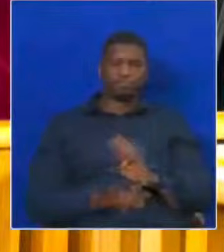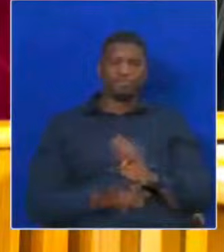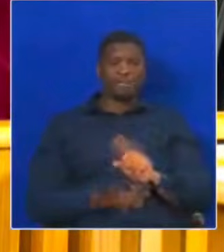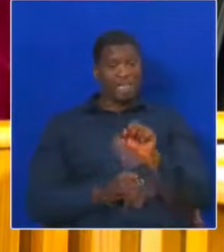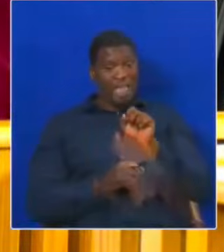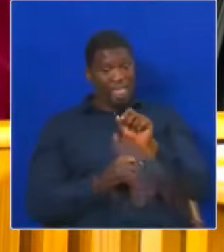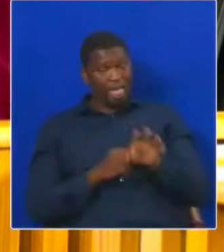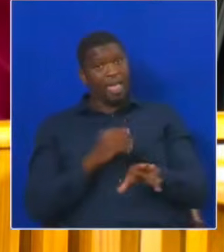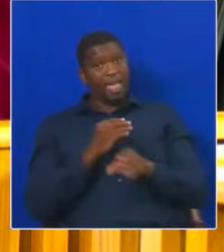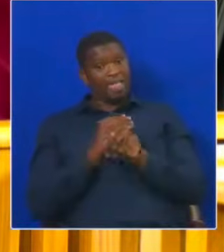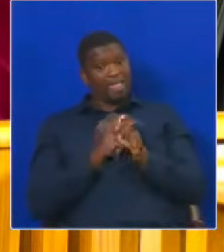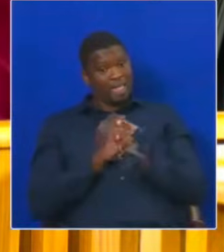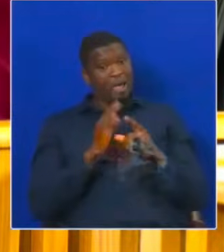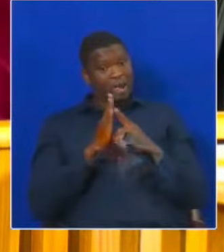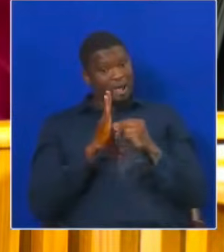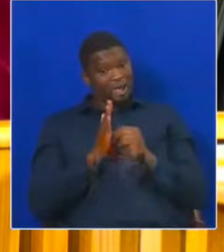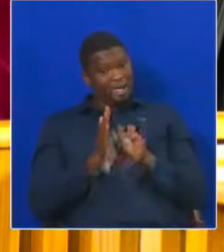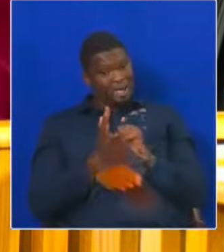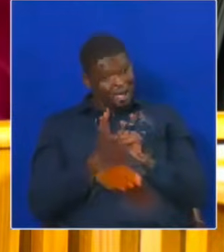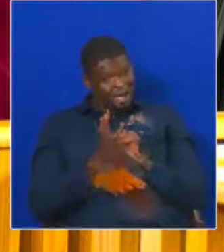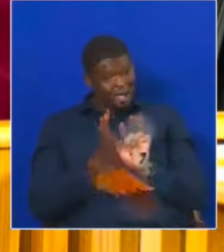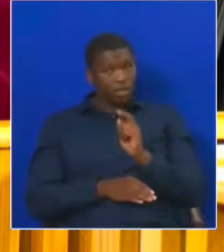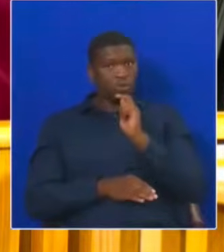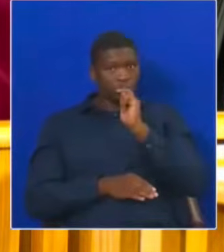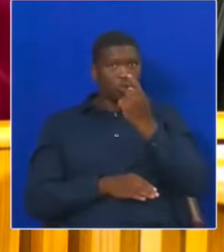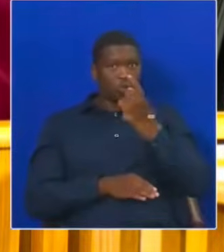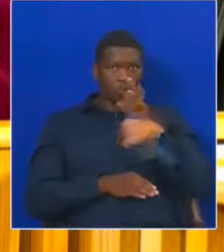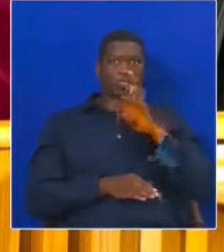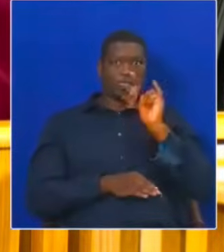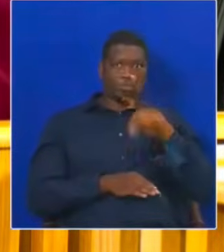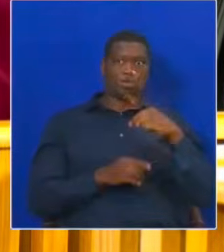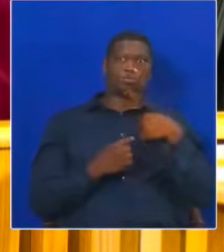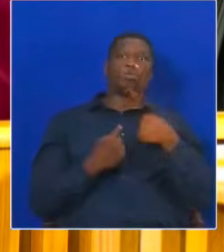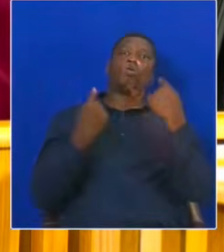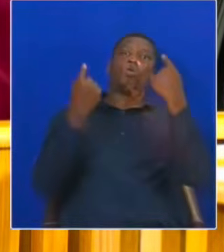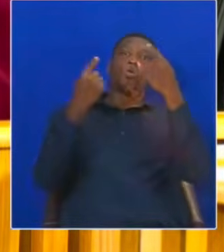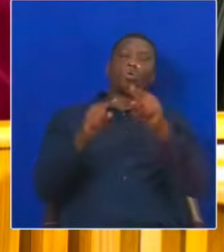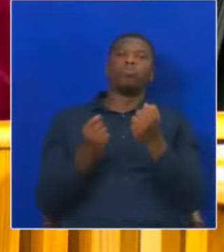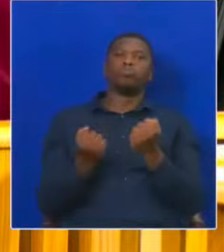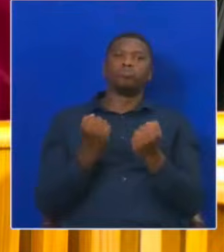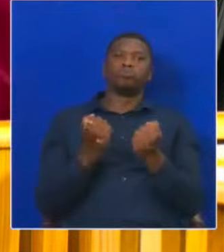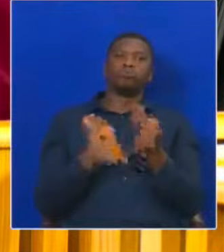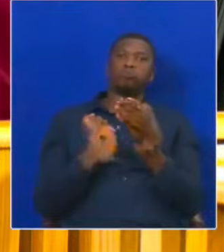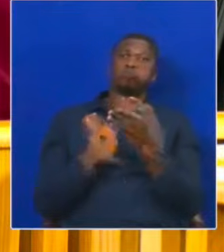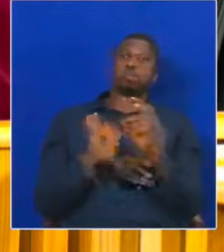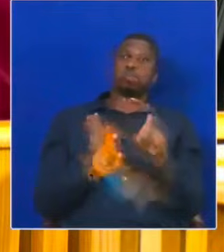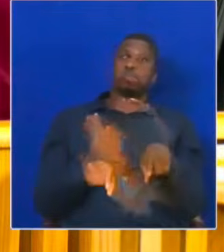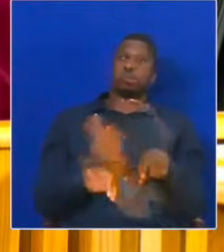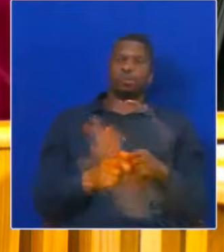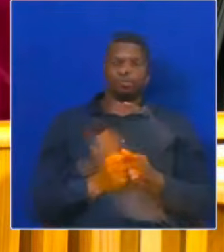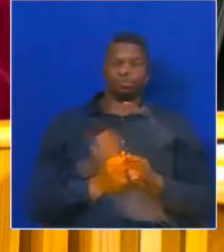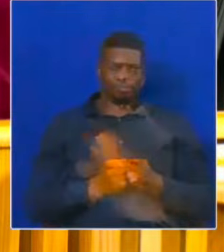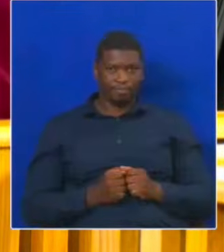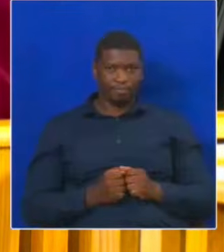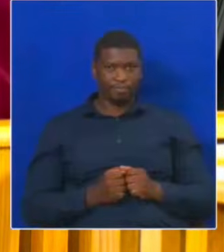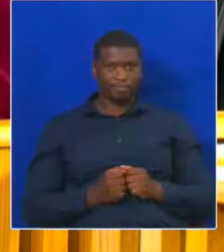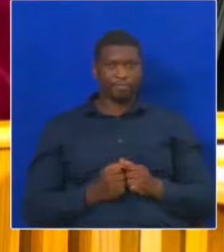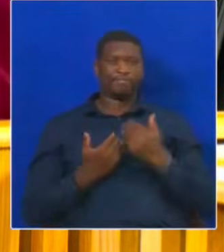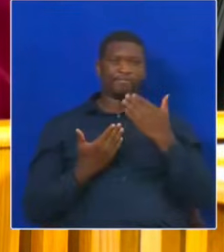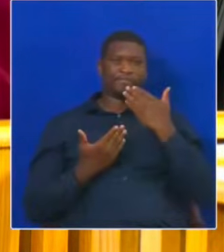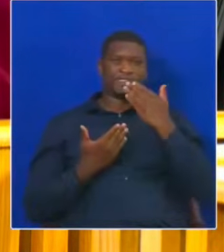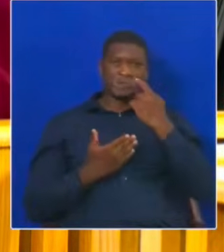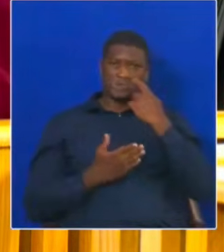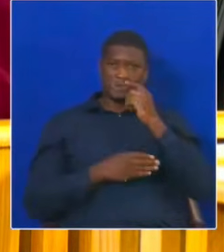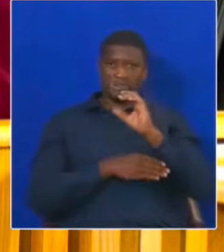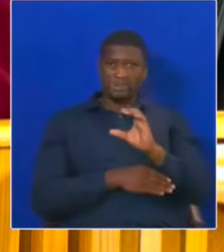We were supposed to be appearing at court. Thank you, Witness C. The last